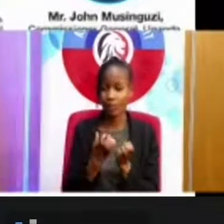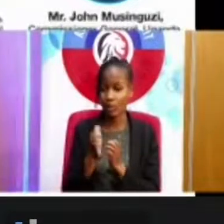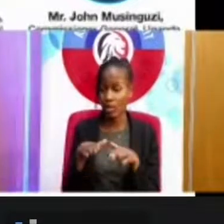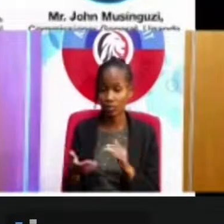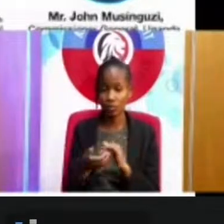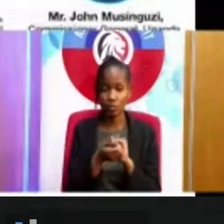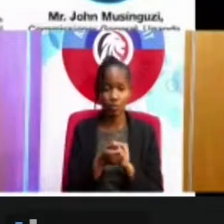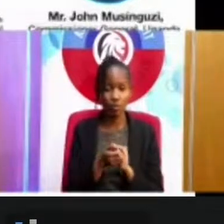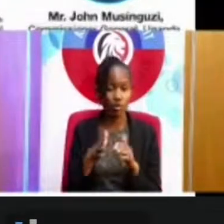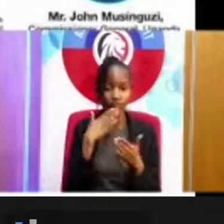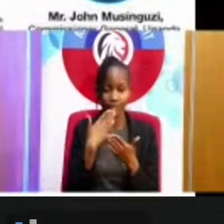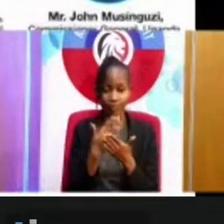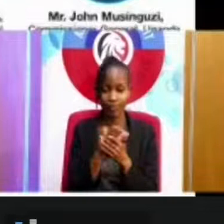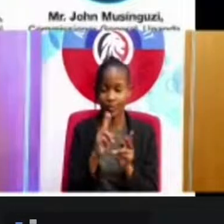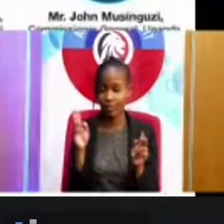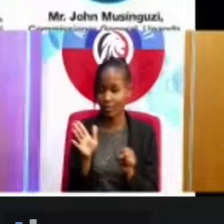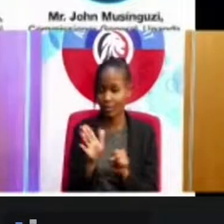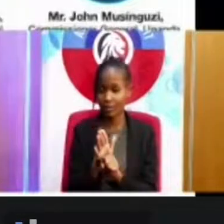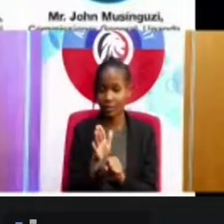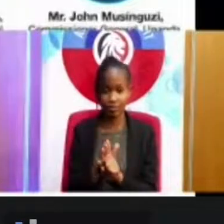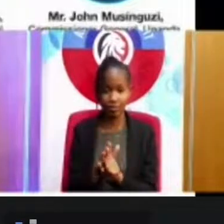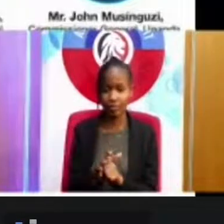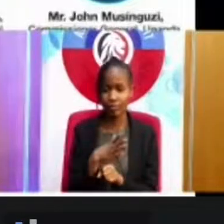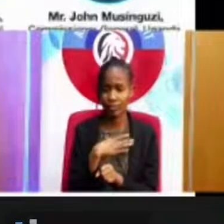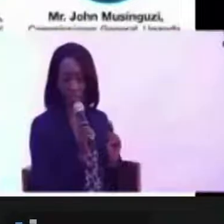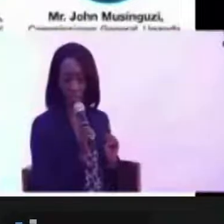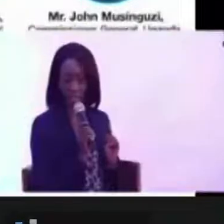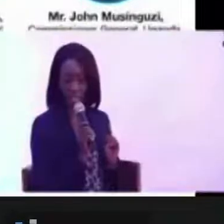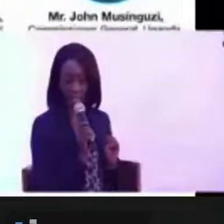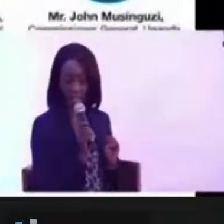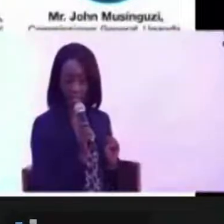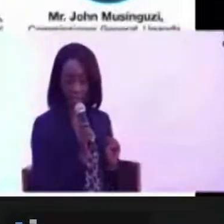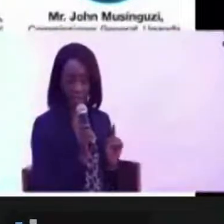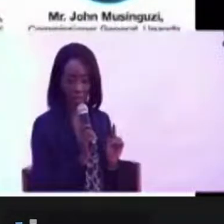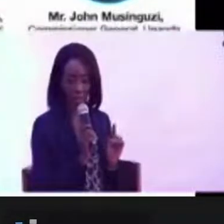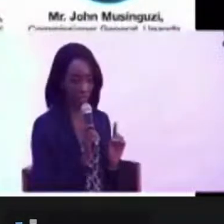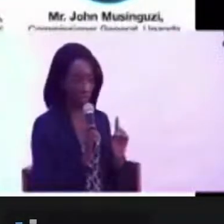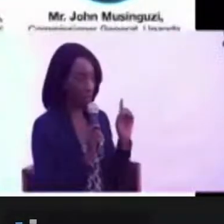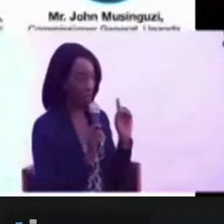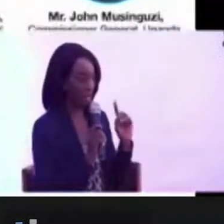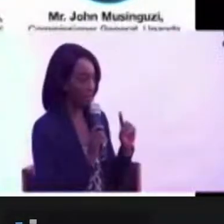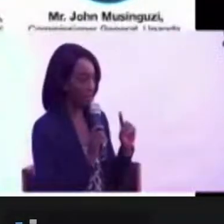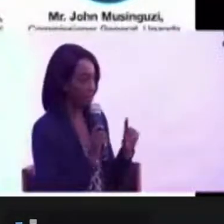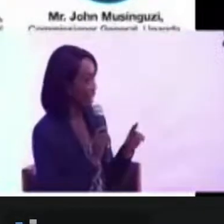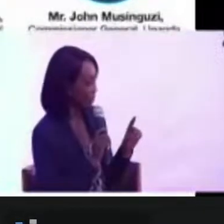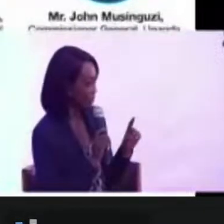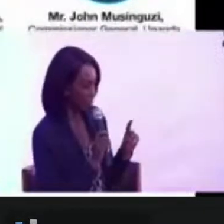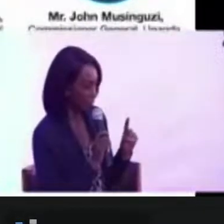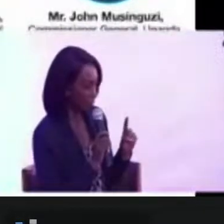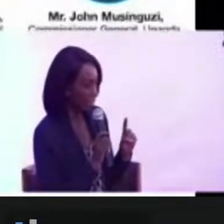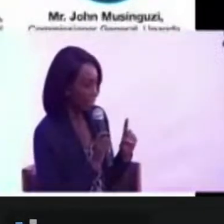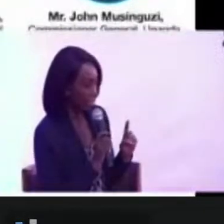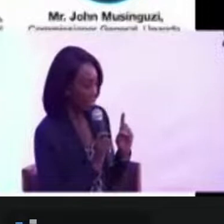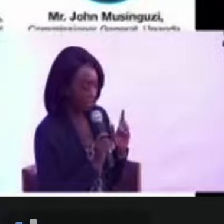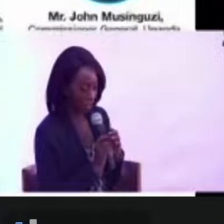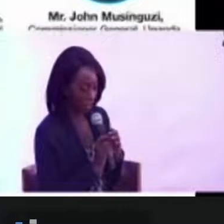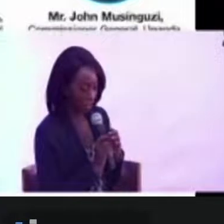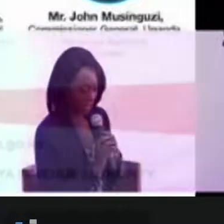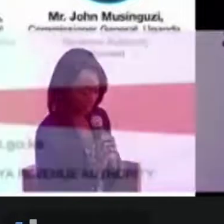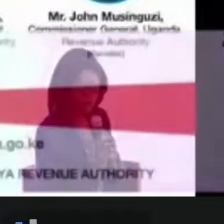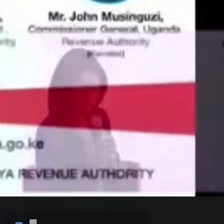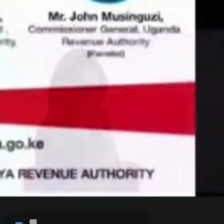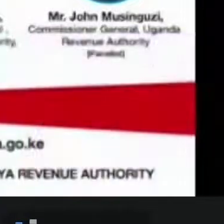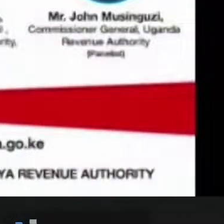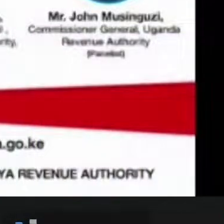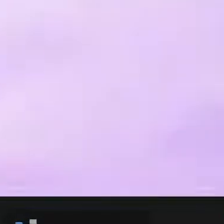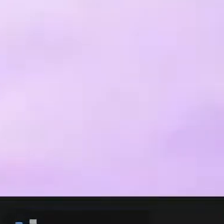moderator. Thank you. And you did, in fact, mention that you're rolling out a brand new system. So that's